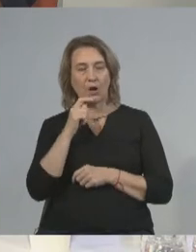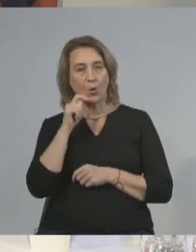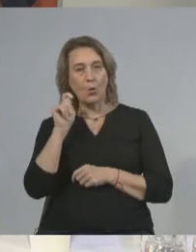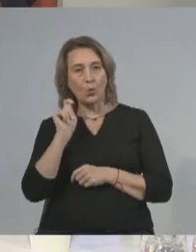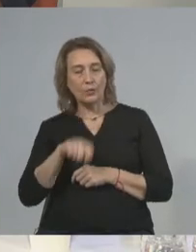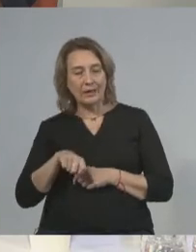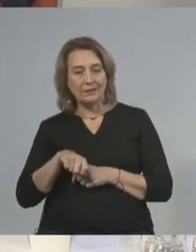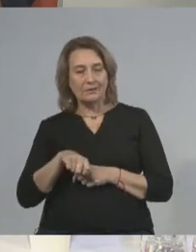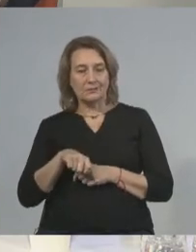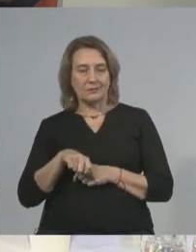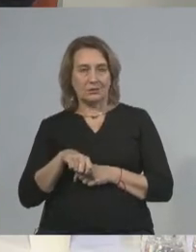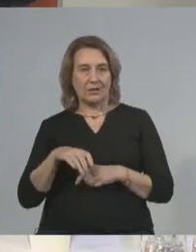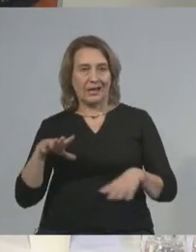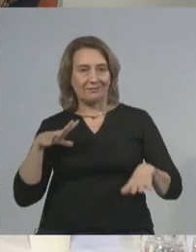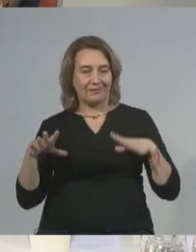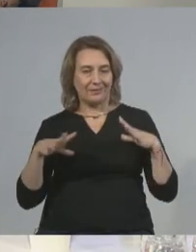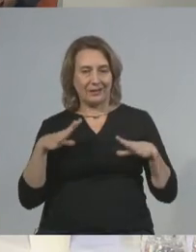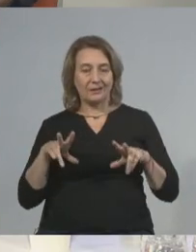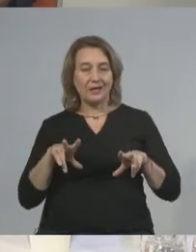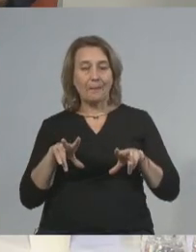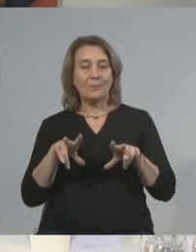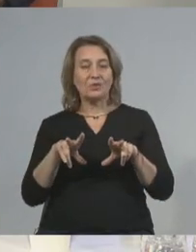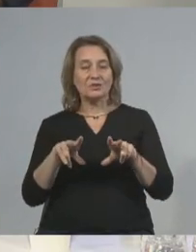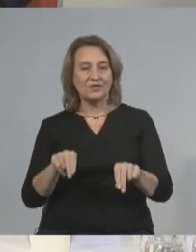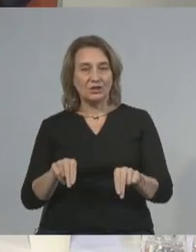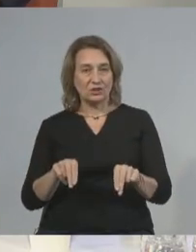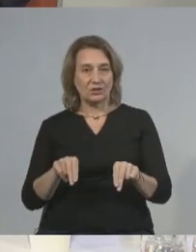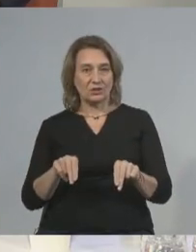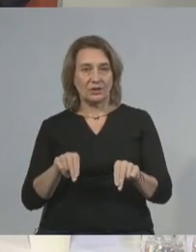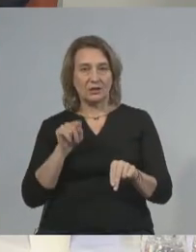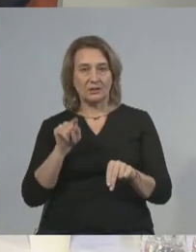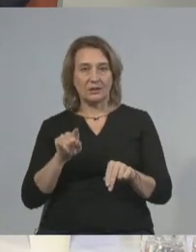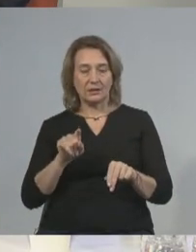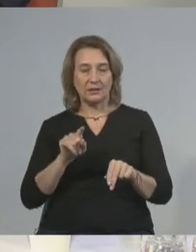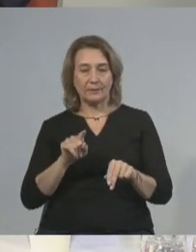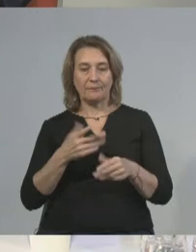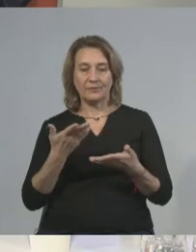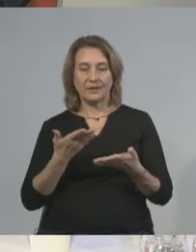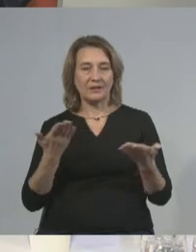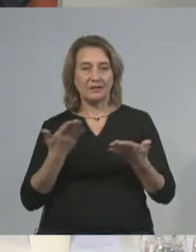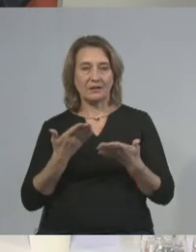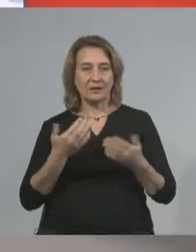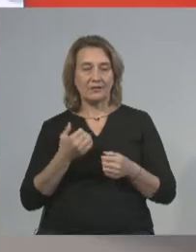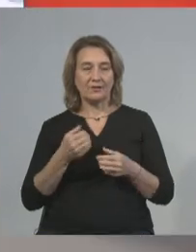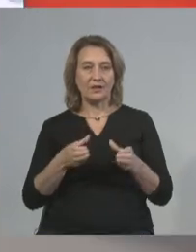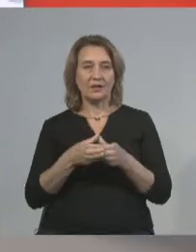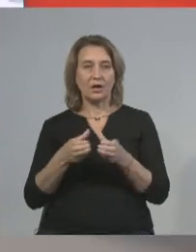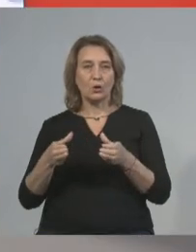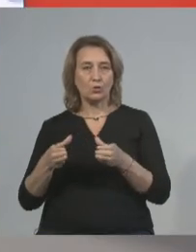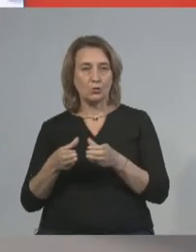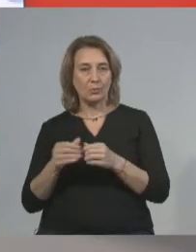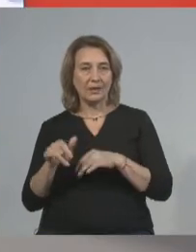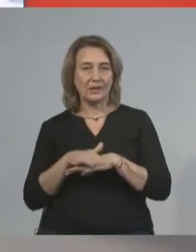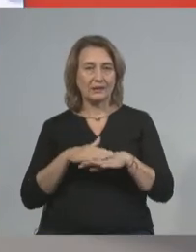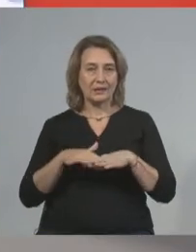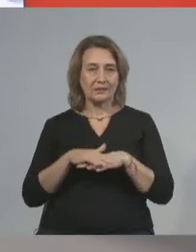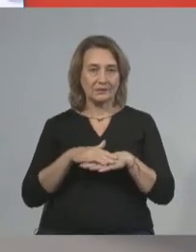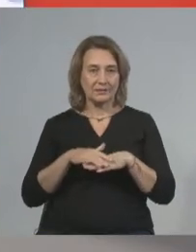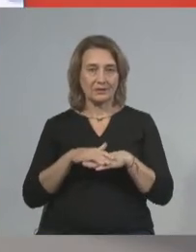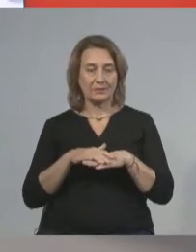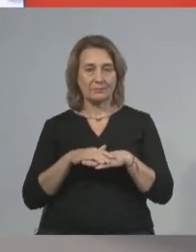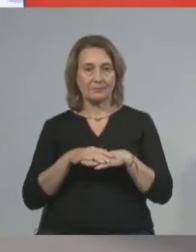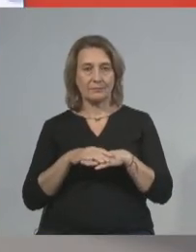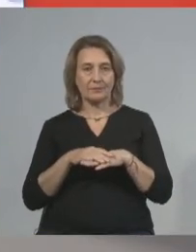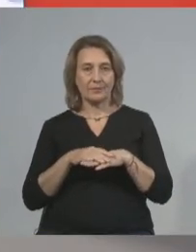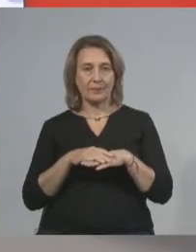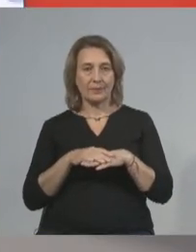many trainings in ukraine and abroad which were dedicated to how to write on vulnerable topics about vulnerable and